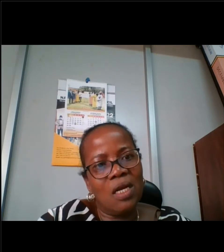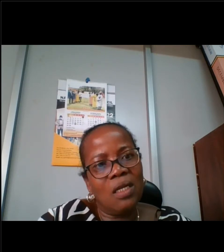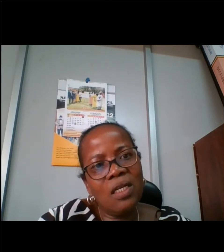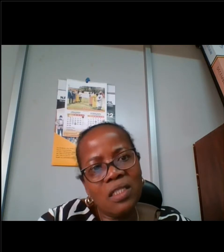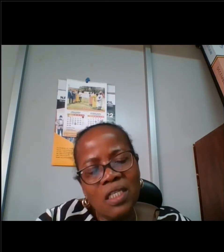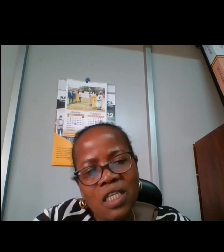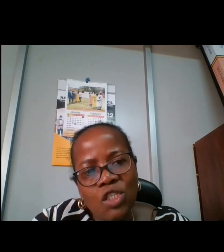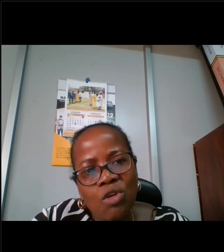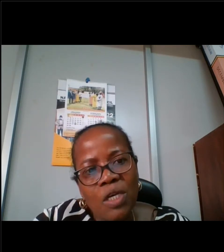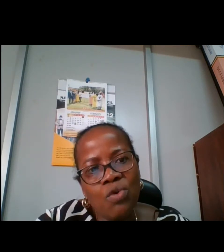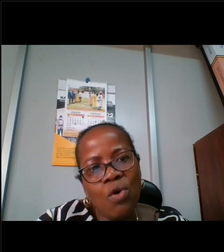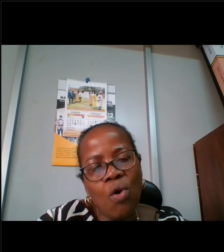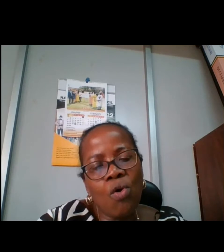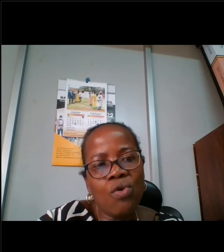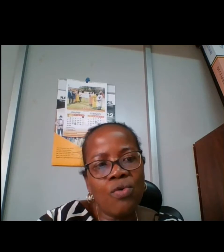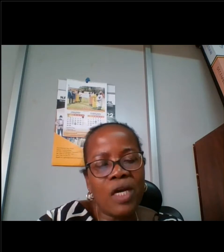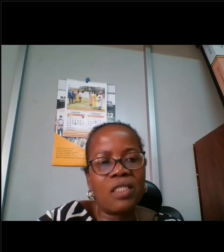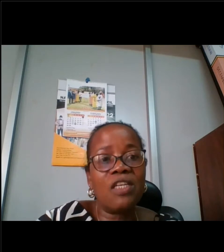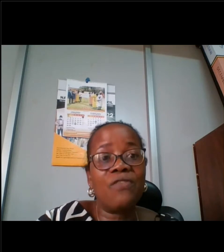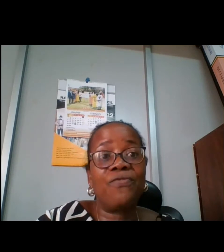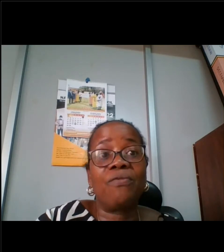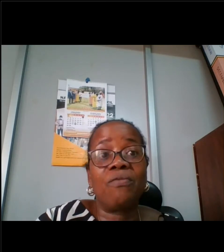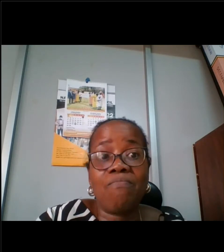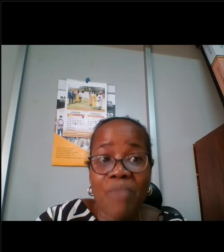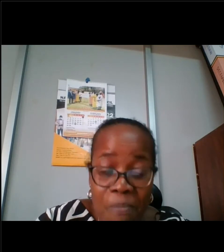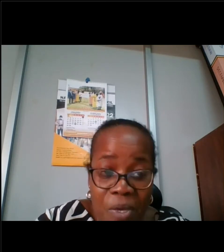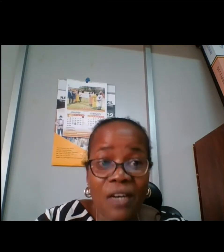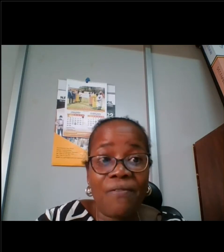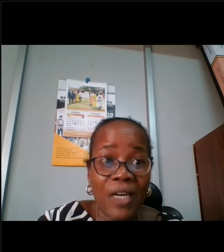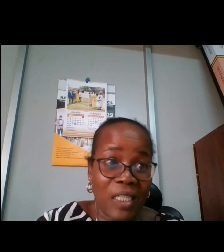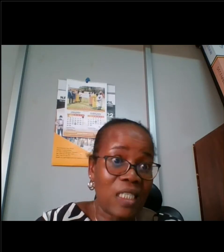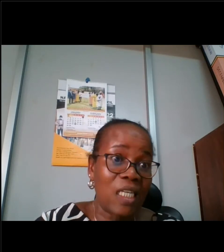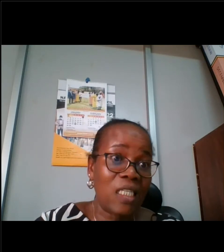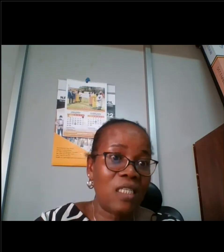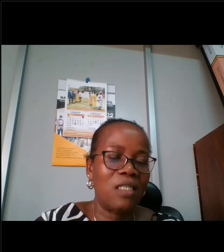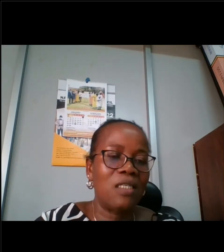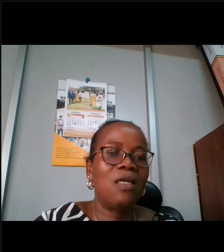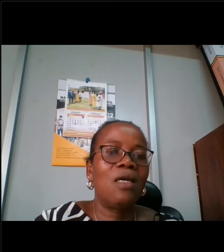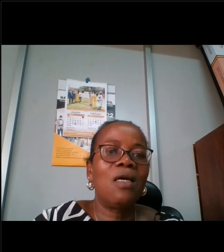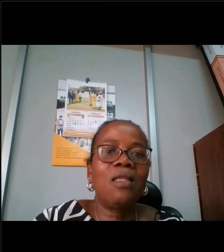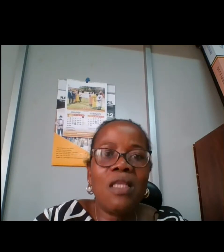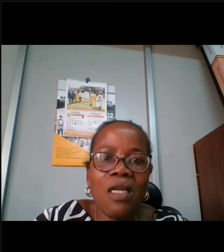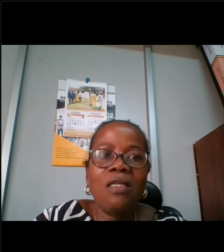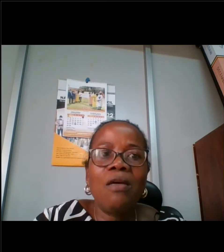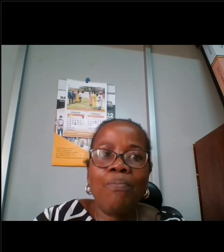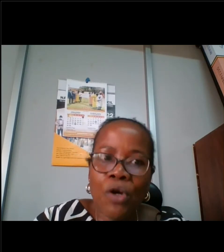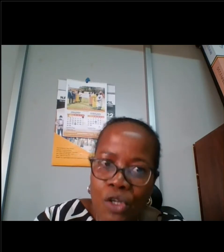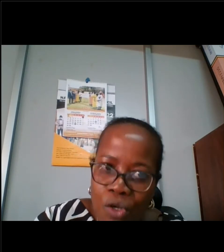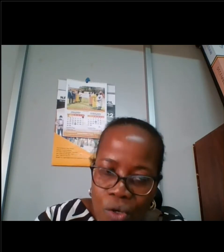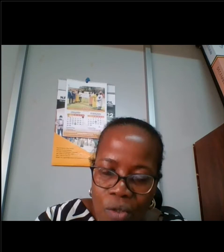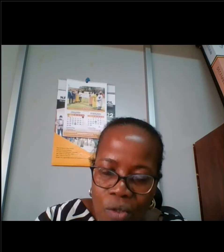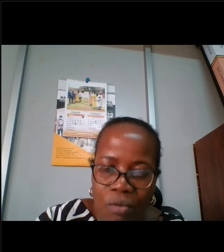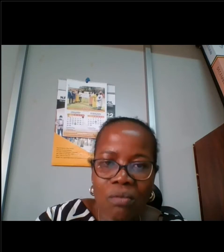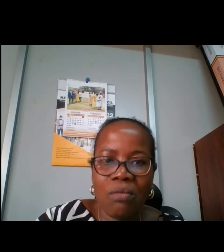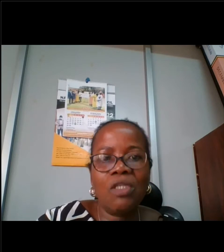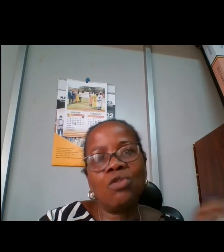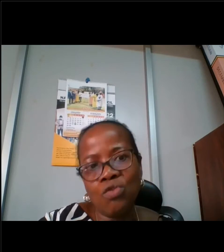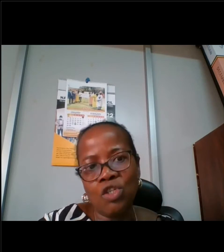disabilities. Ladies and gentlemen, we all know that if babies are vaccinated, then